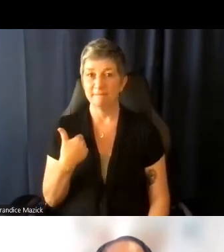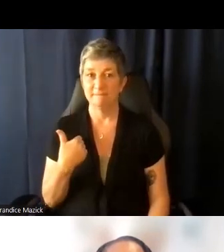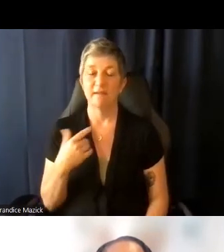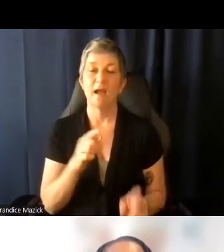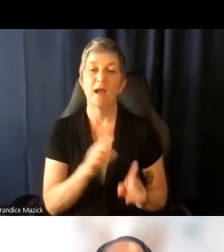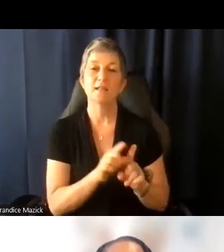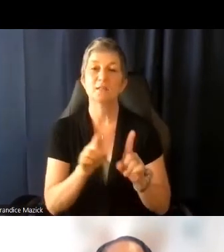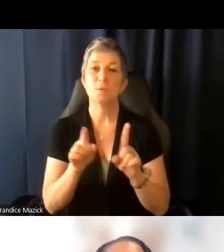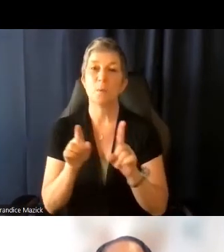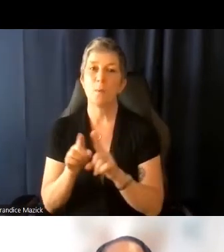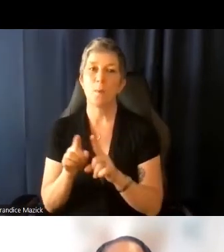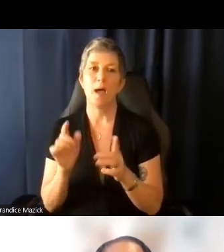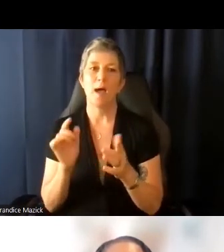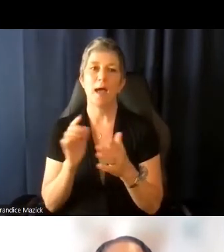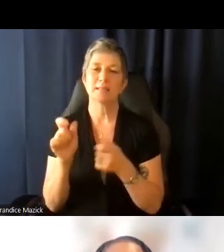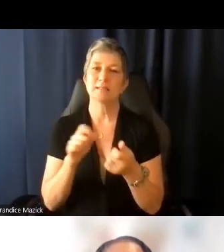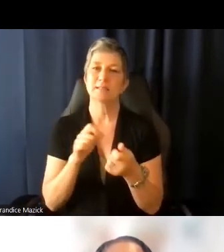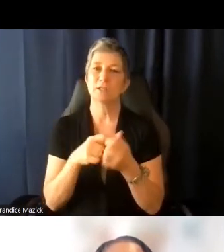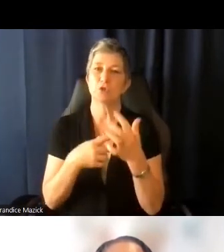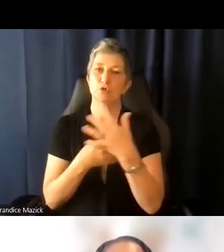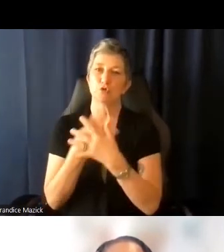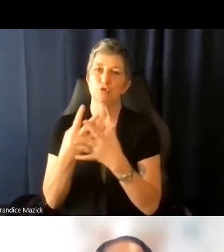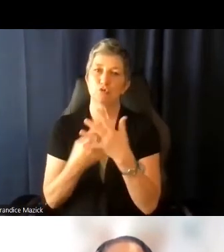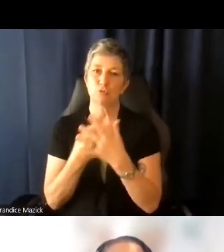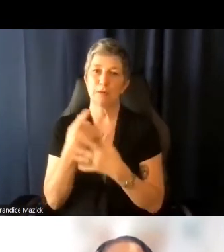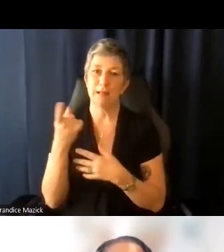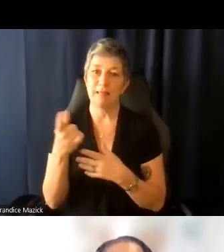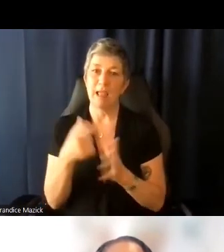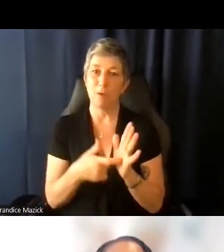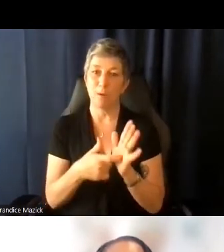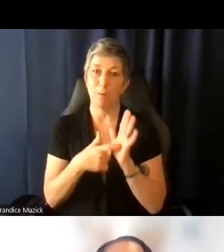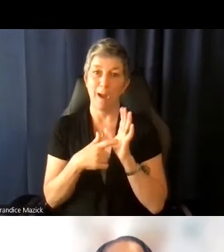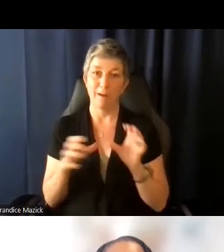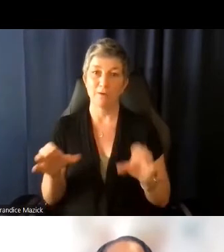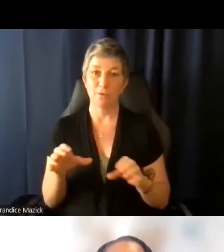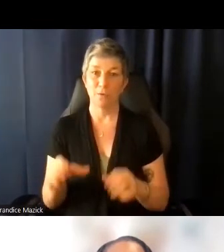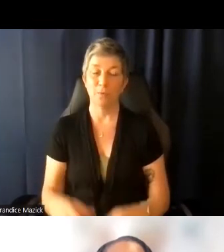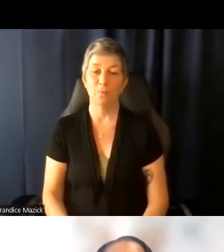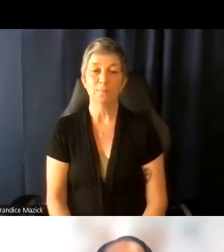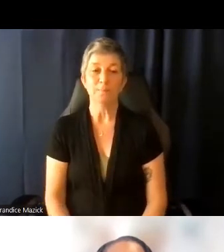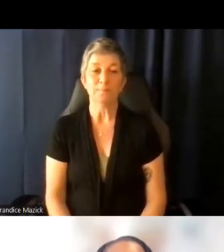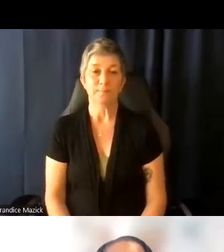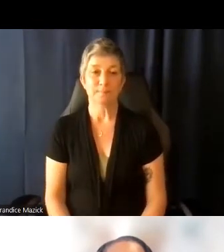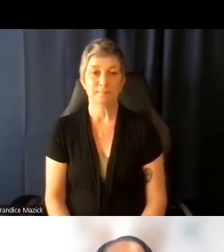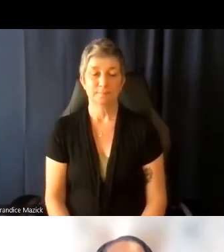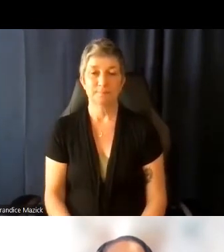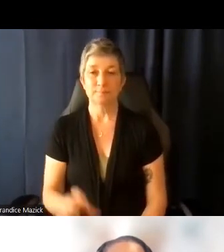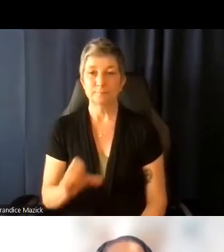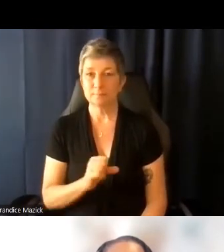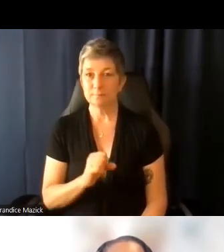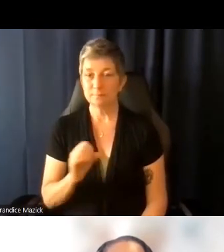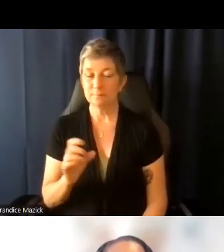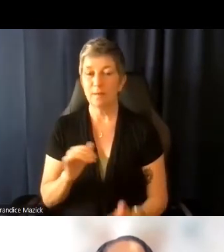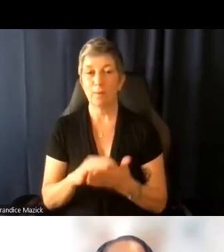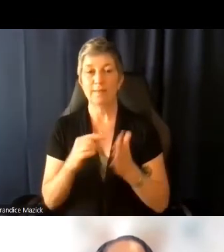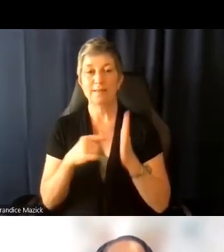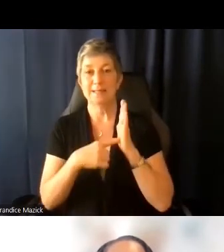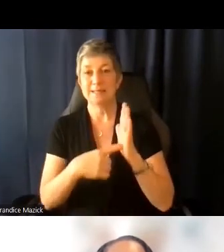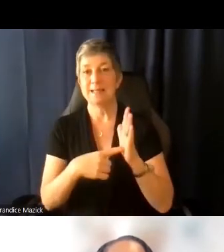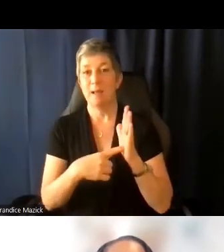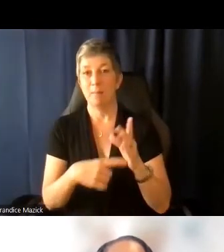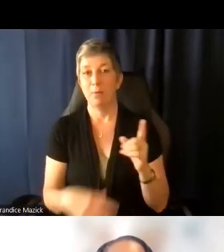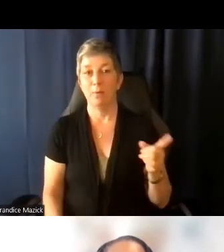as certain screening that they are required to do. And so in this example,